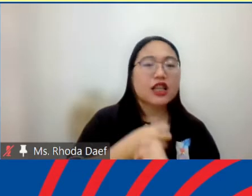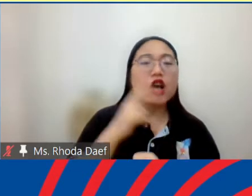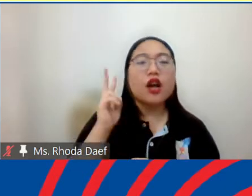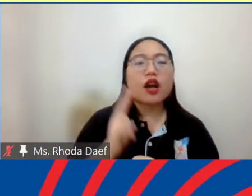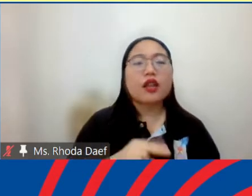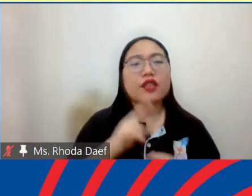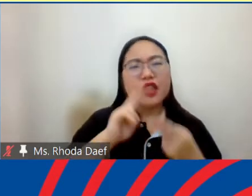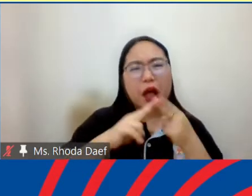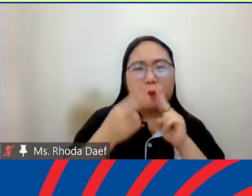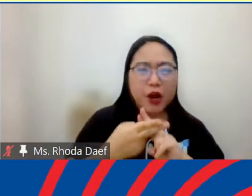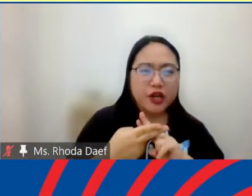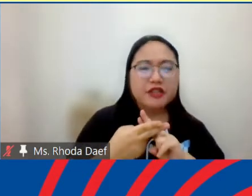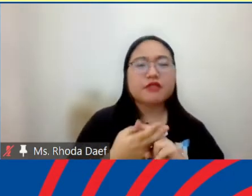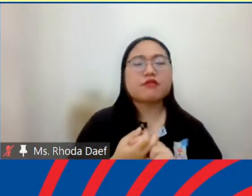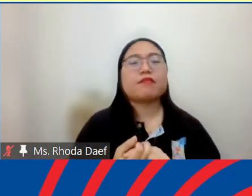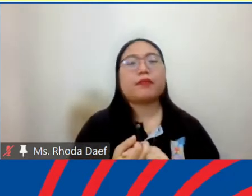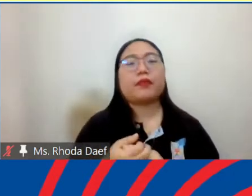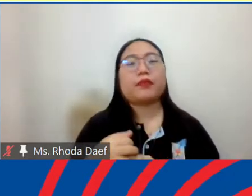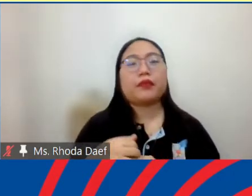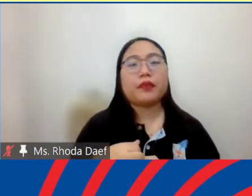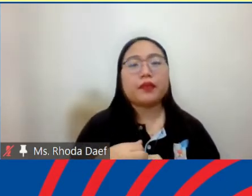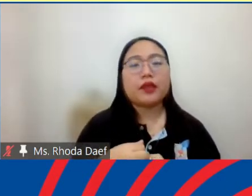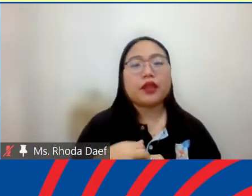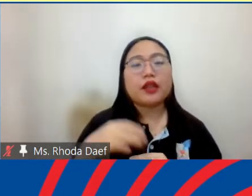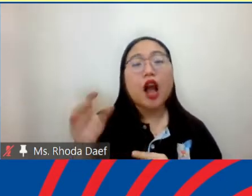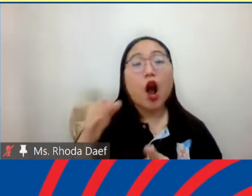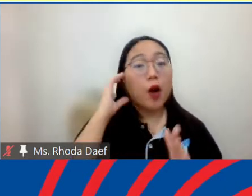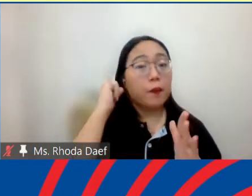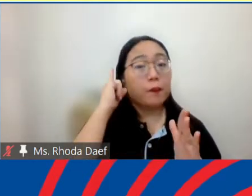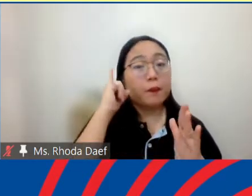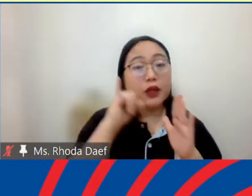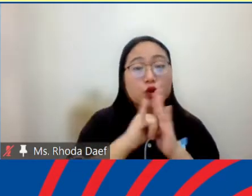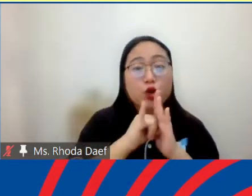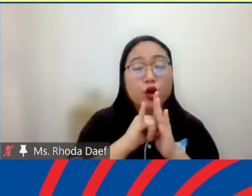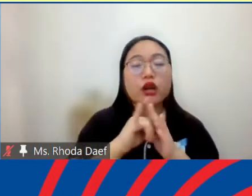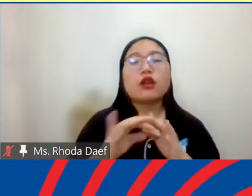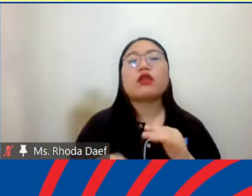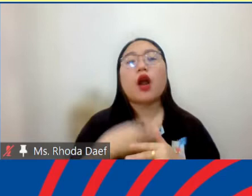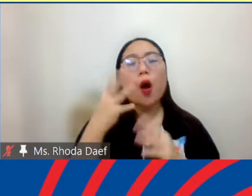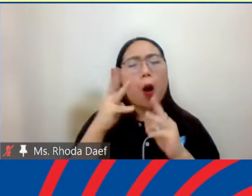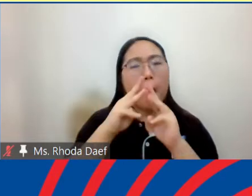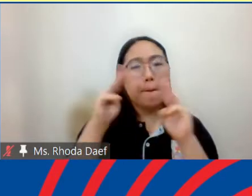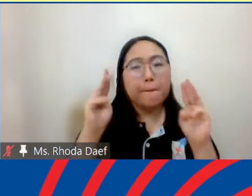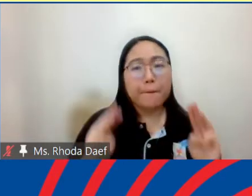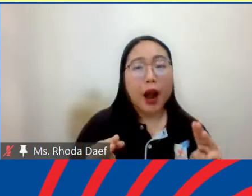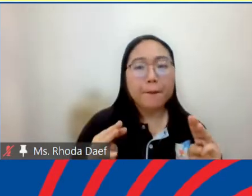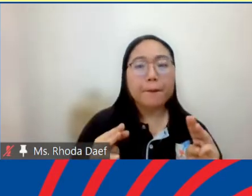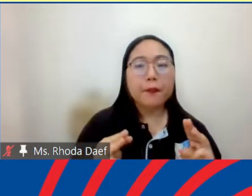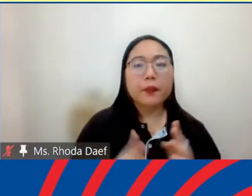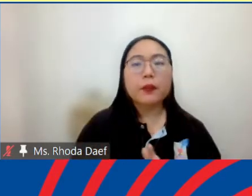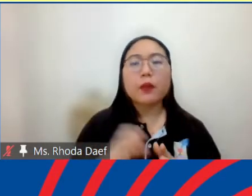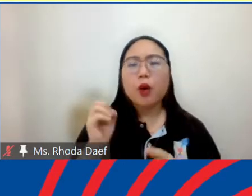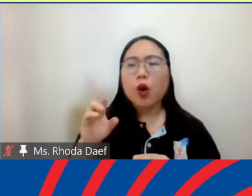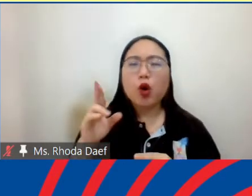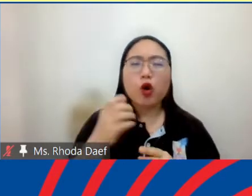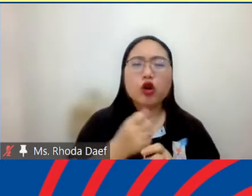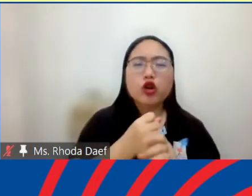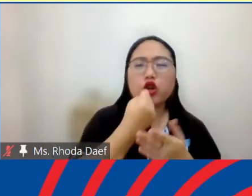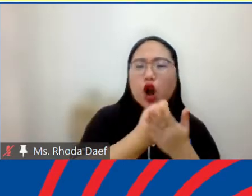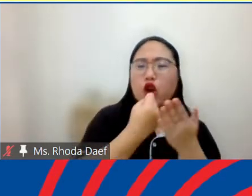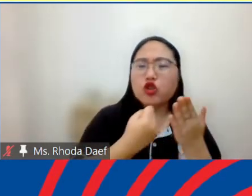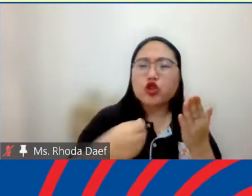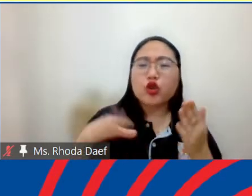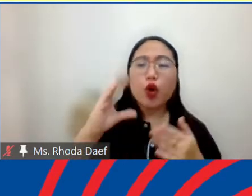numbers, figures. It can also be images or maps, or it can also be some source code, no? Like for example,